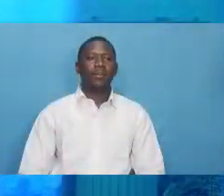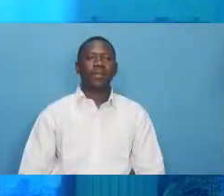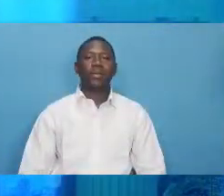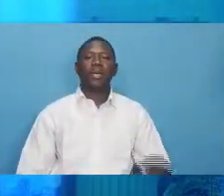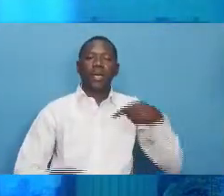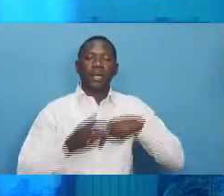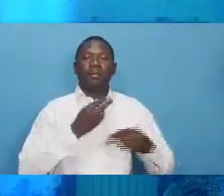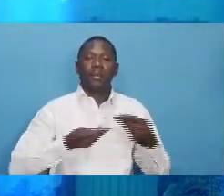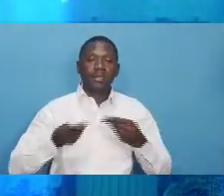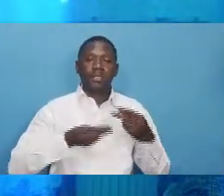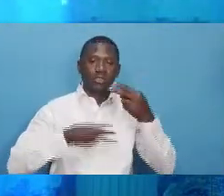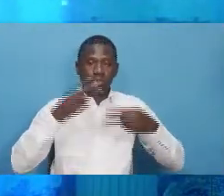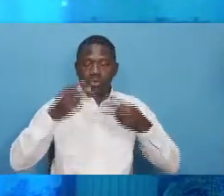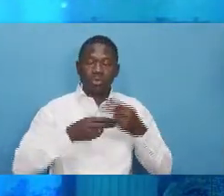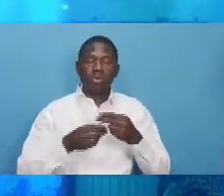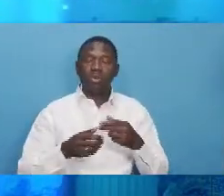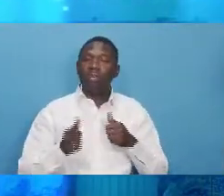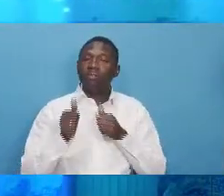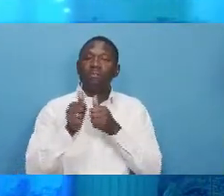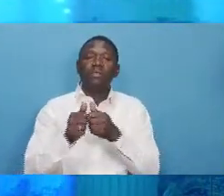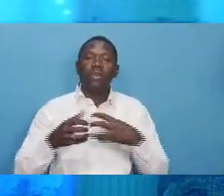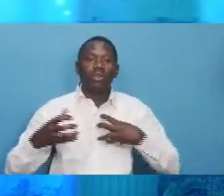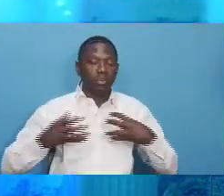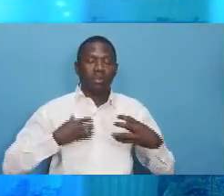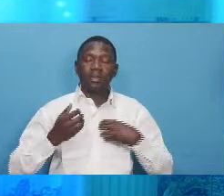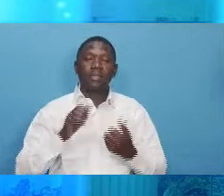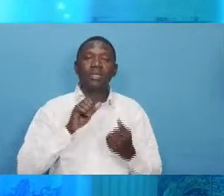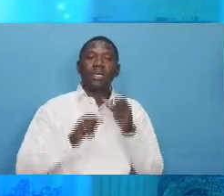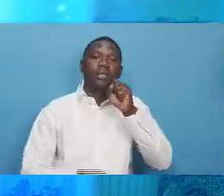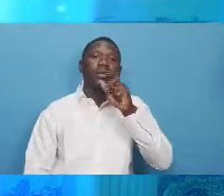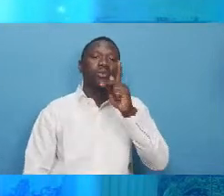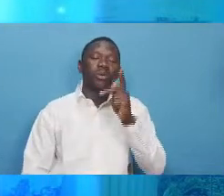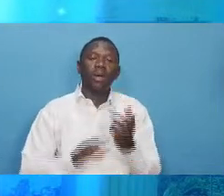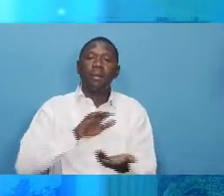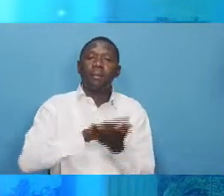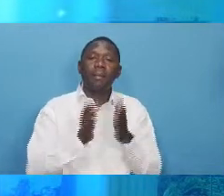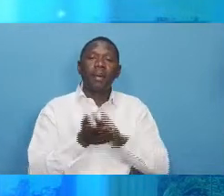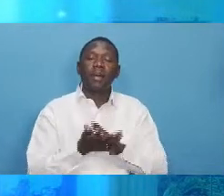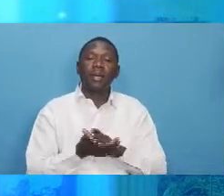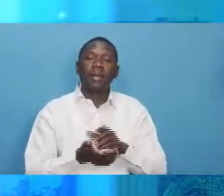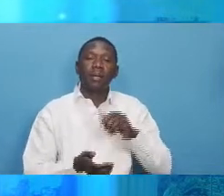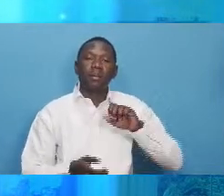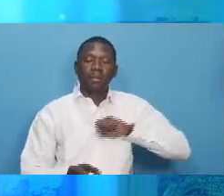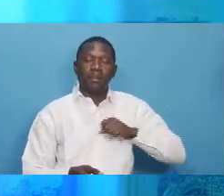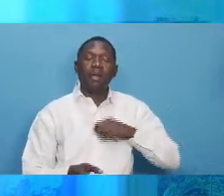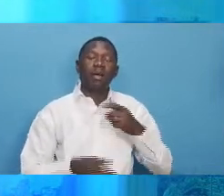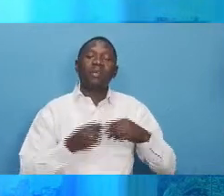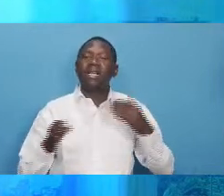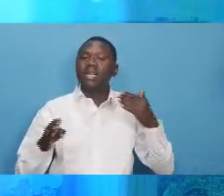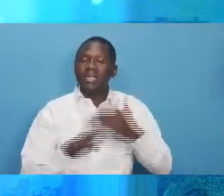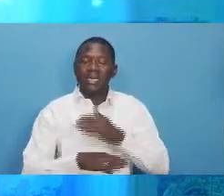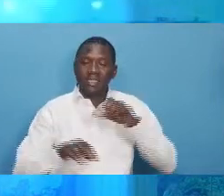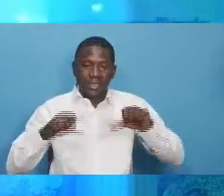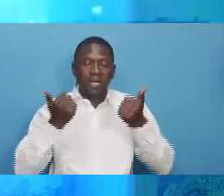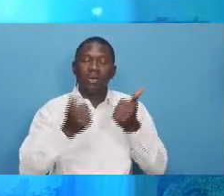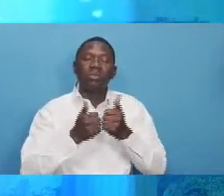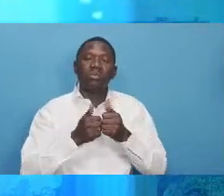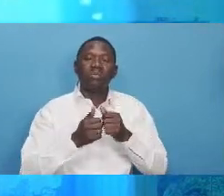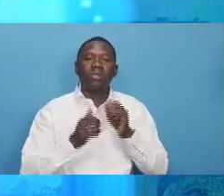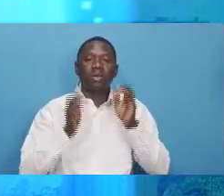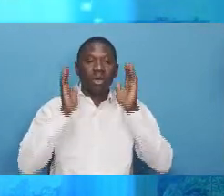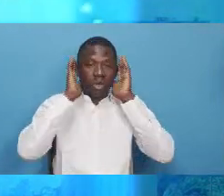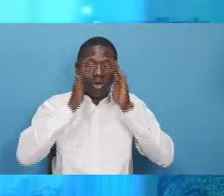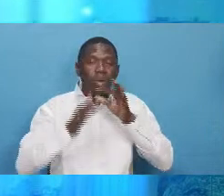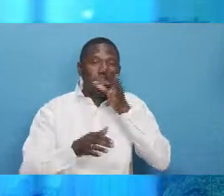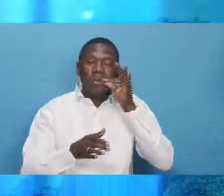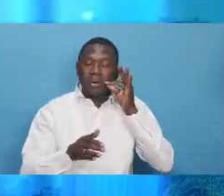In business news, following complaints by Serekunda market vendors about the late start of the Korite sales, commonly known as Wanter,